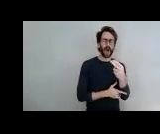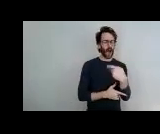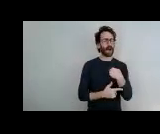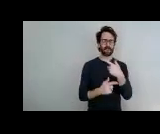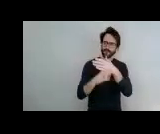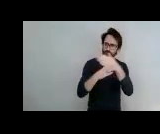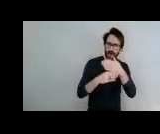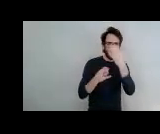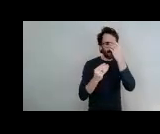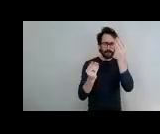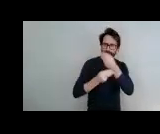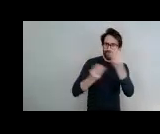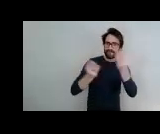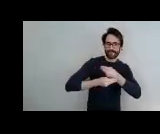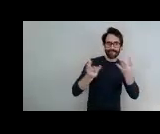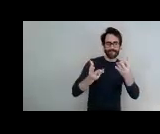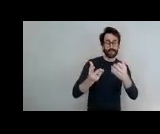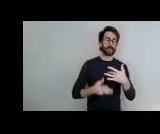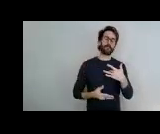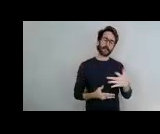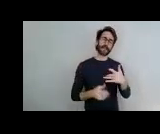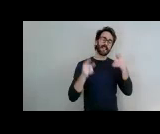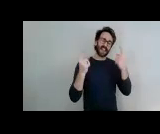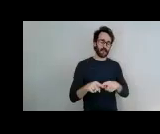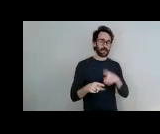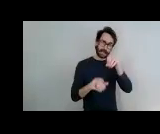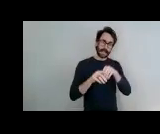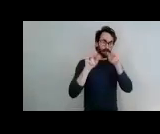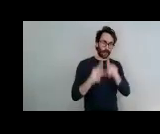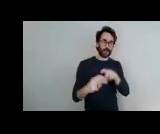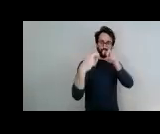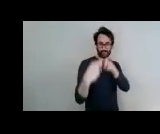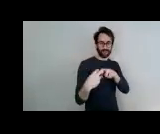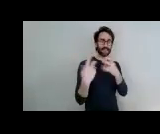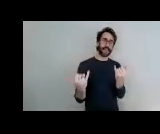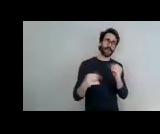you. Normally, I would deliver this in person, but COVID-19 has changed